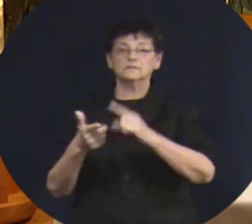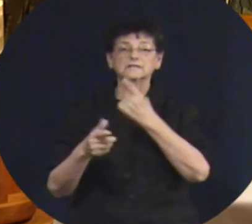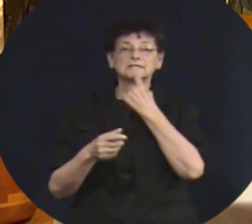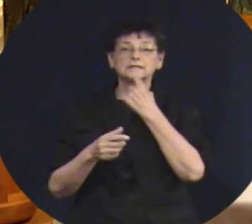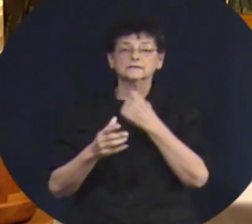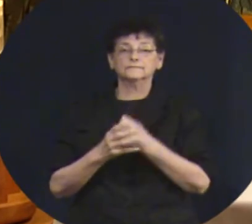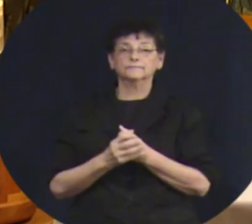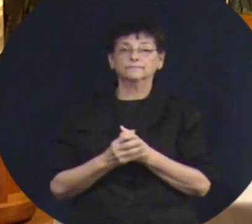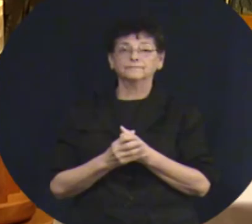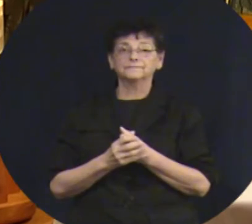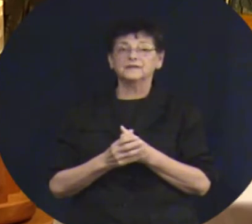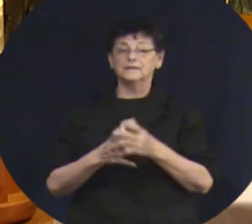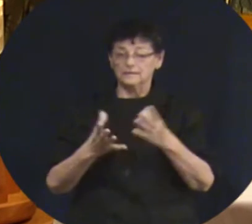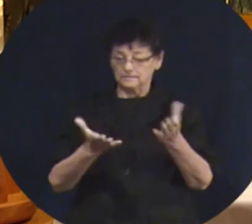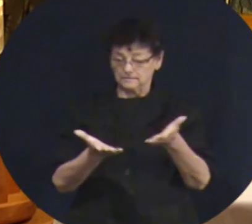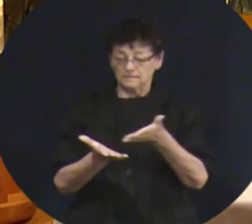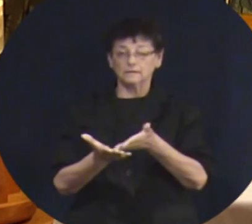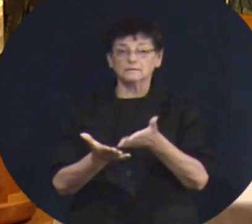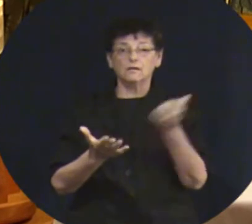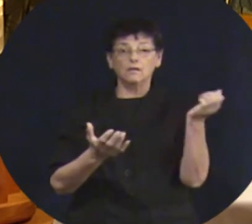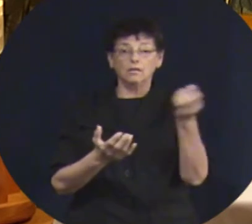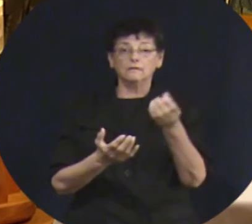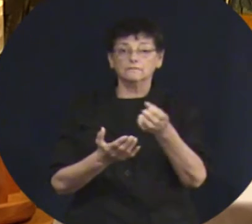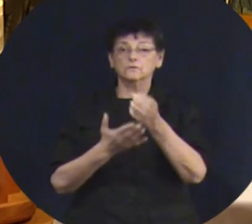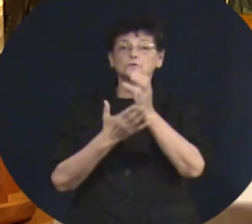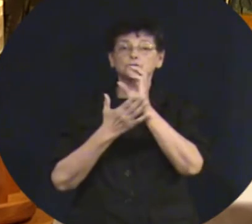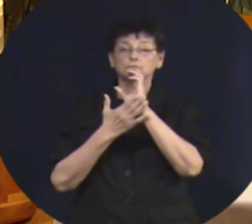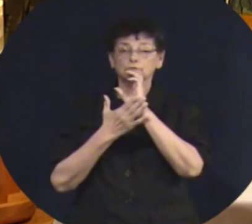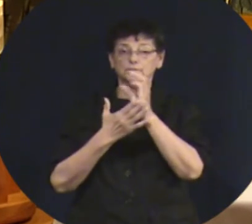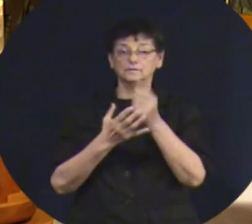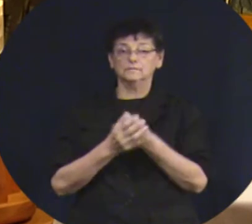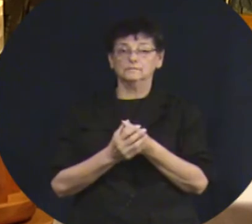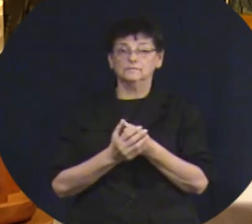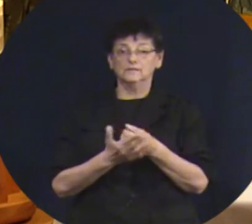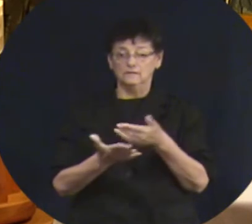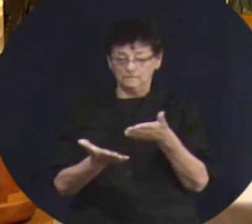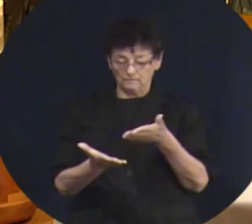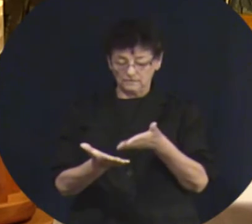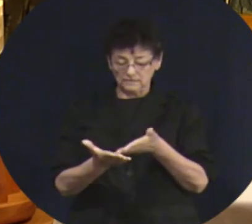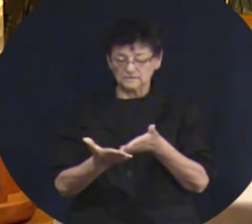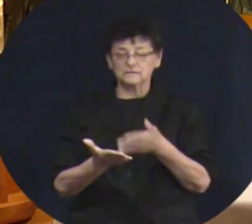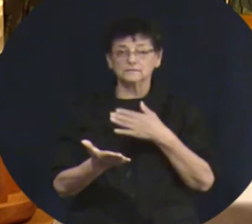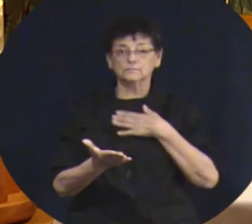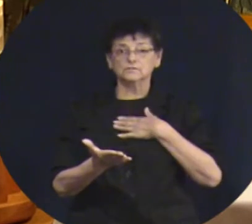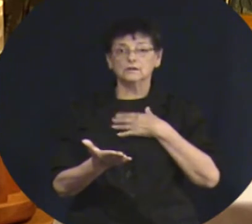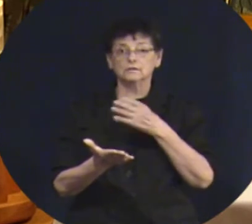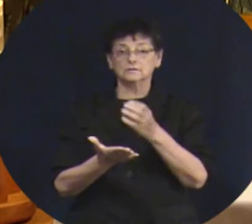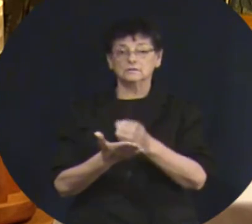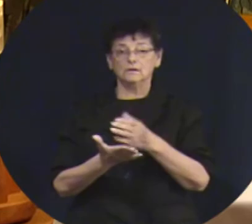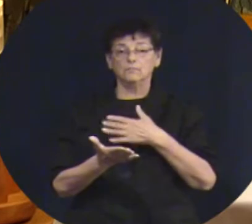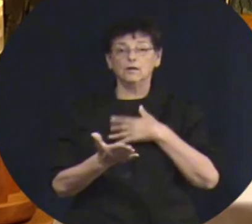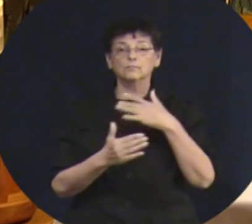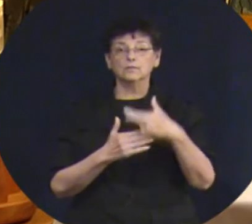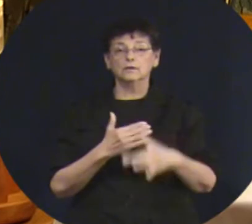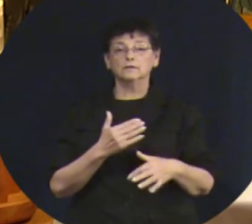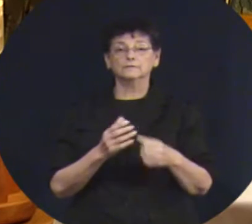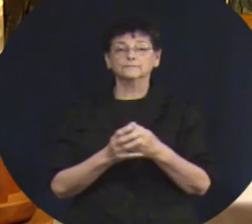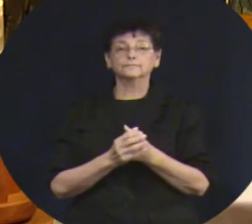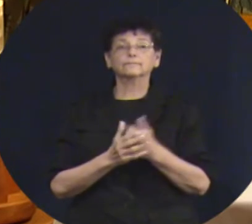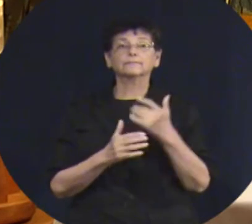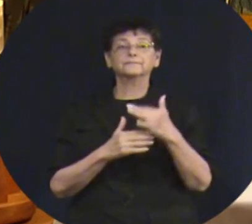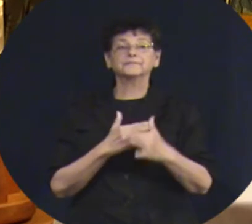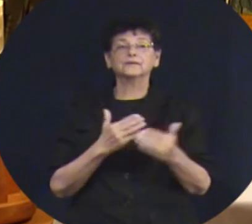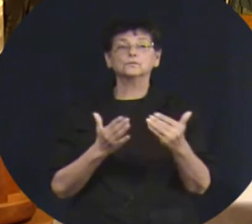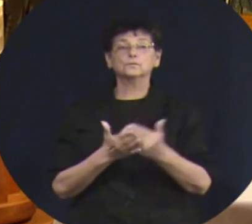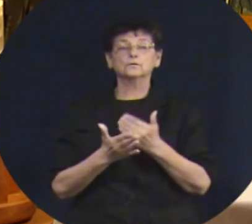saying, "Take this, all of you, and drink from it, for this is the chalice of my blood,